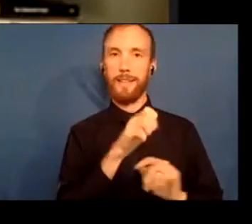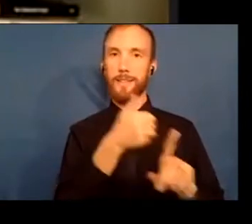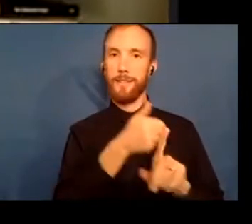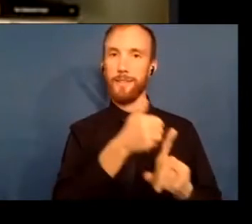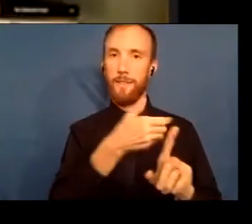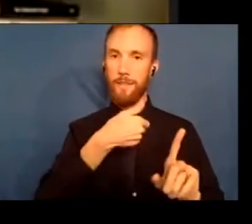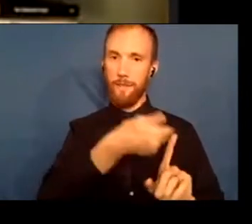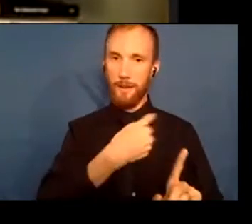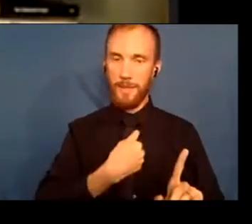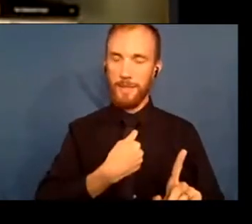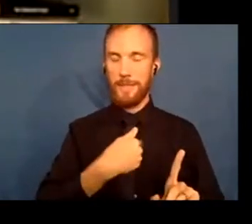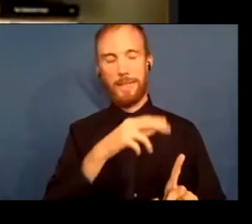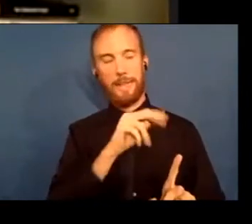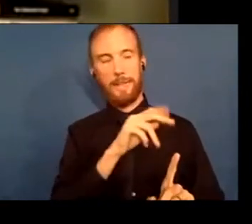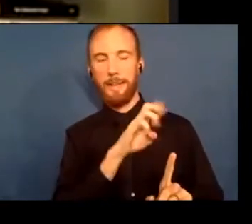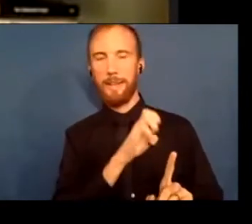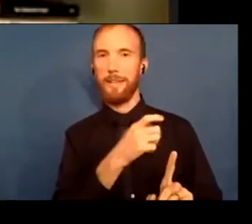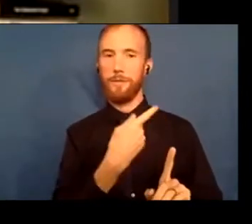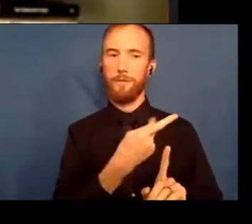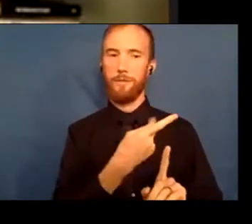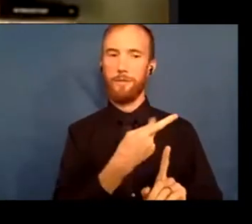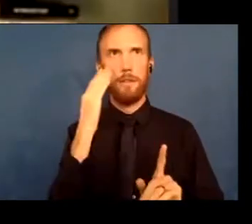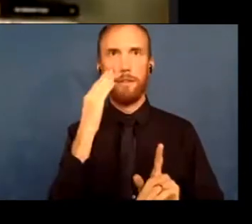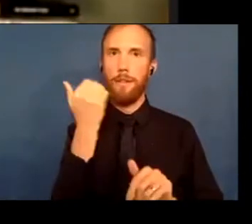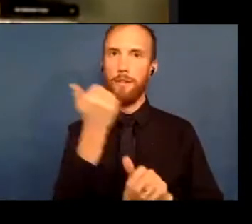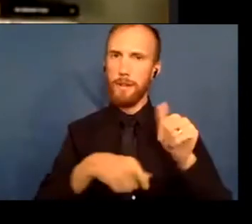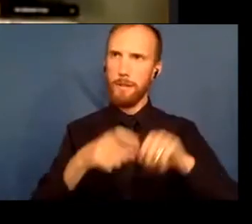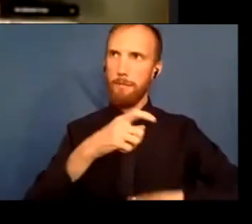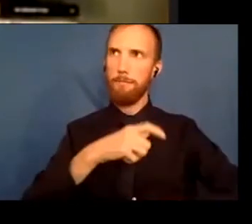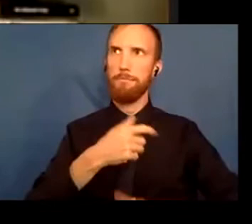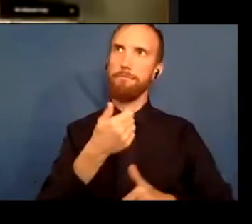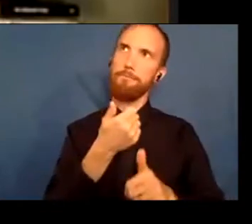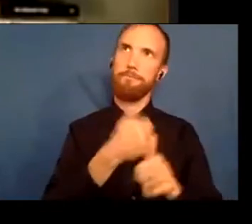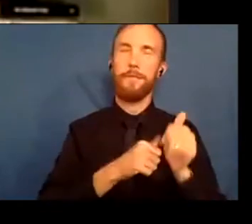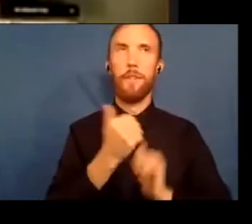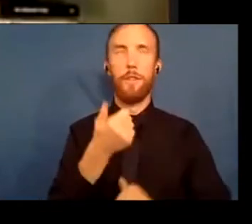Nadine and I have known each other for a while,